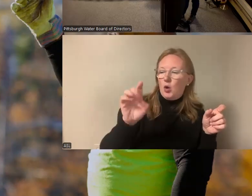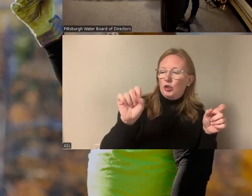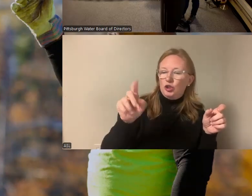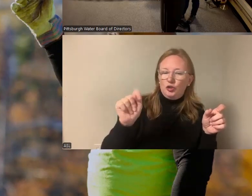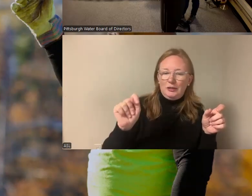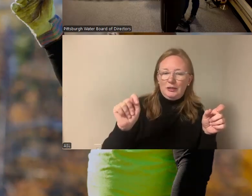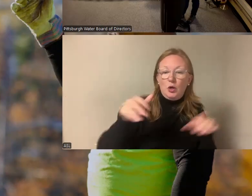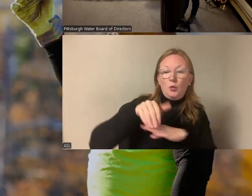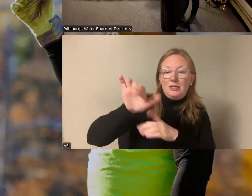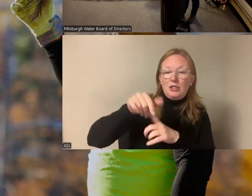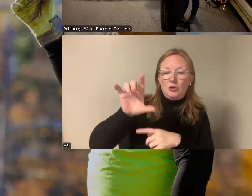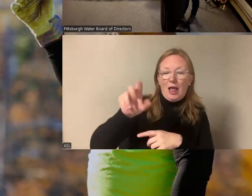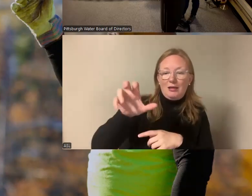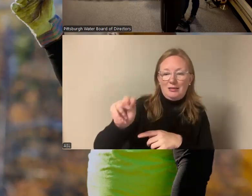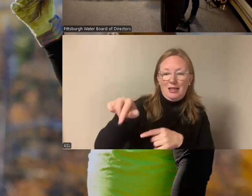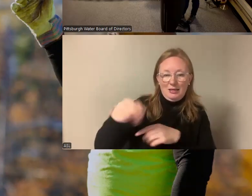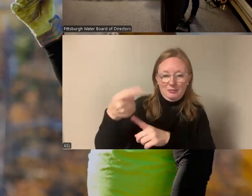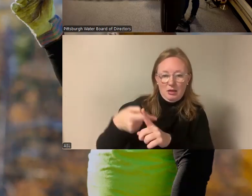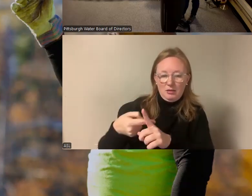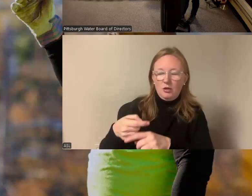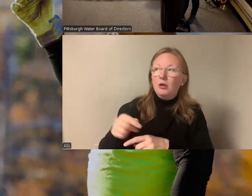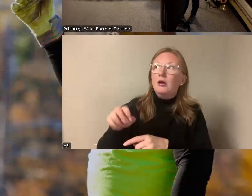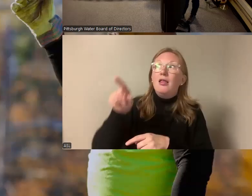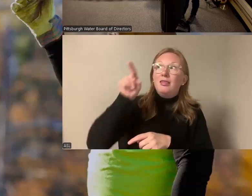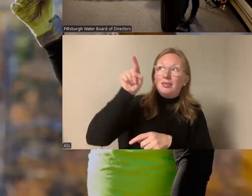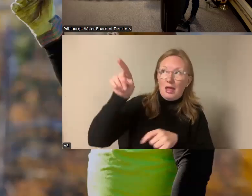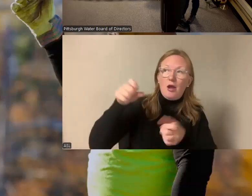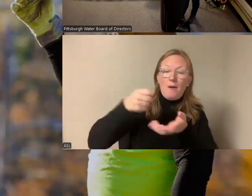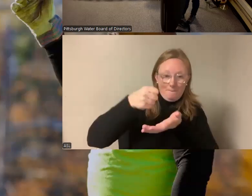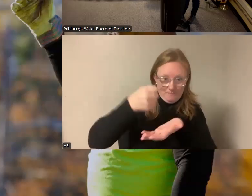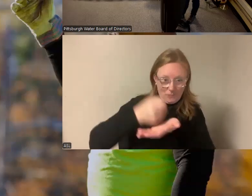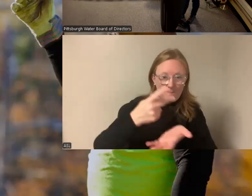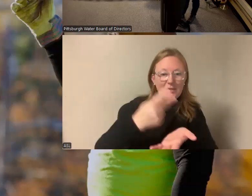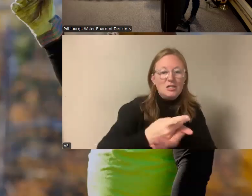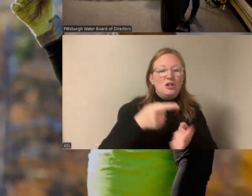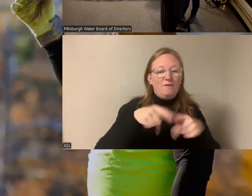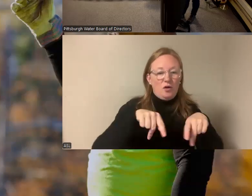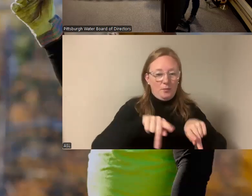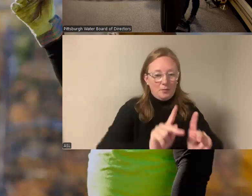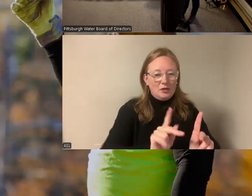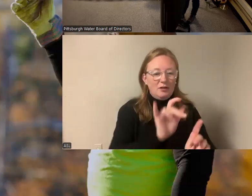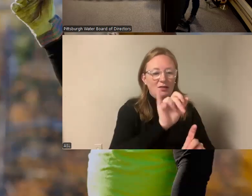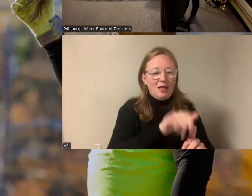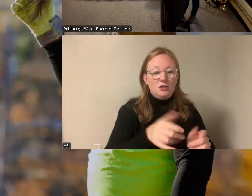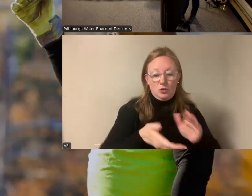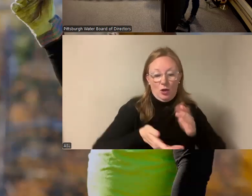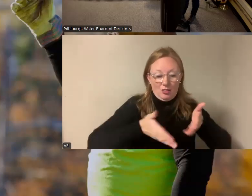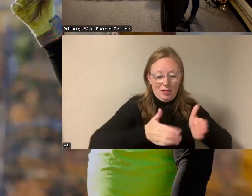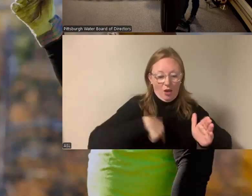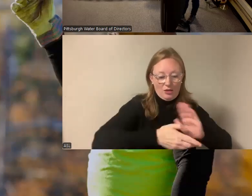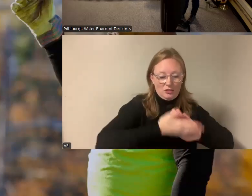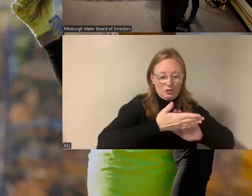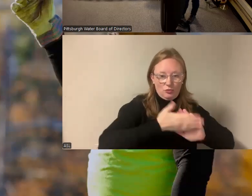Elkasan this month. Renewal of this permit will extend our ability to operate our Vactors,